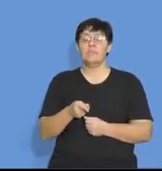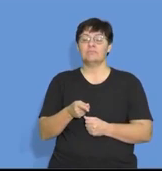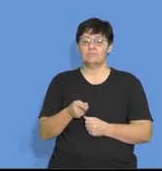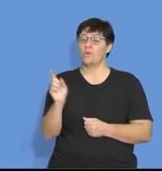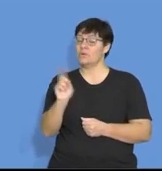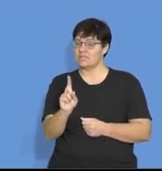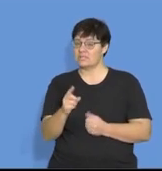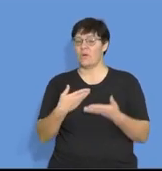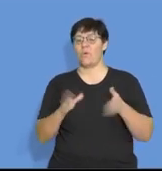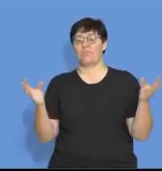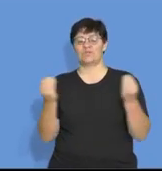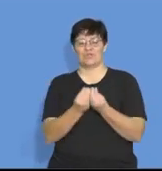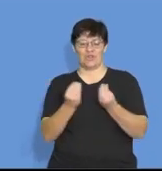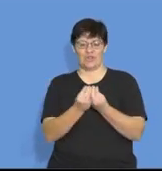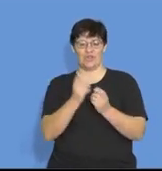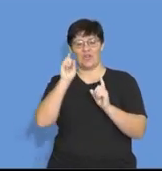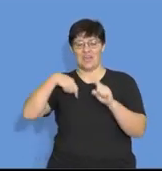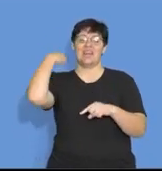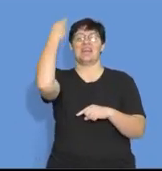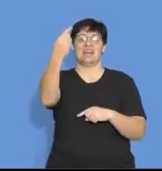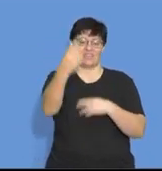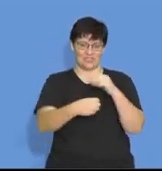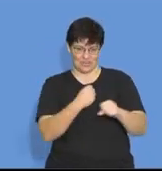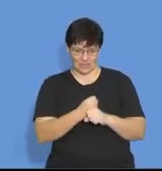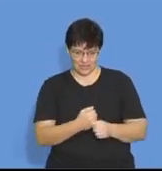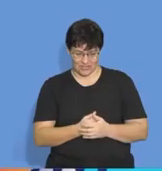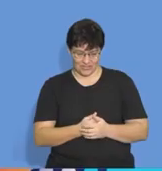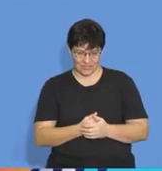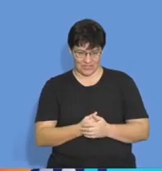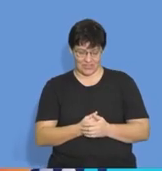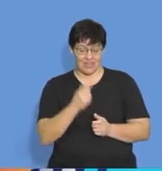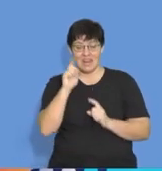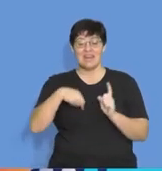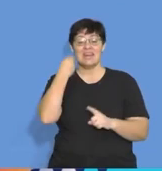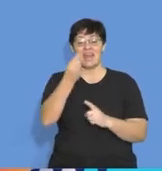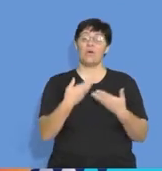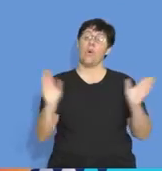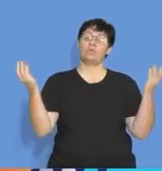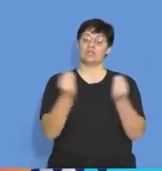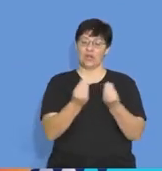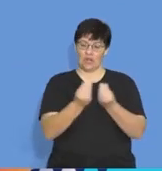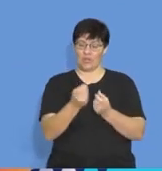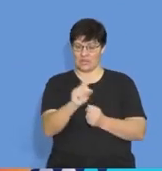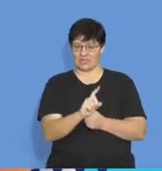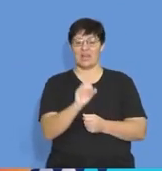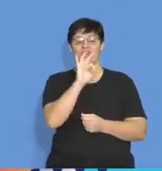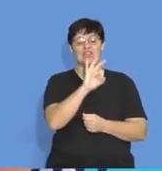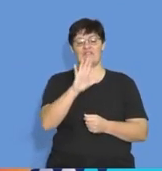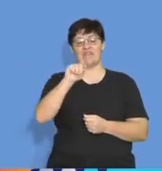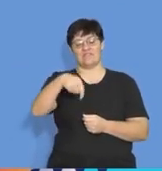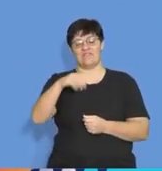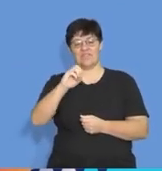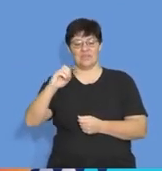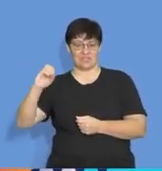your opening stock of the following calculation. Next year's opening stock will now be 35,000. But for